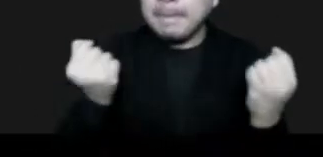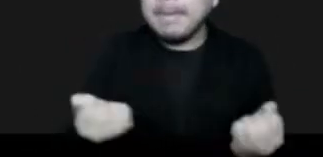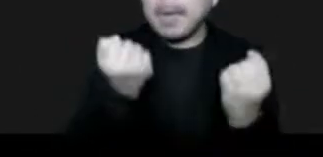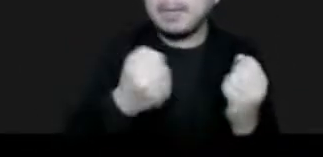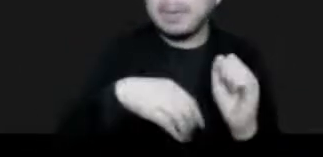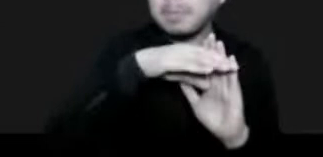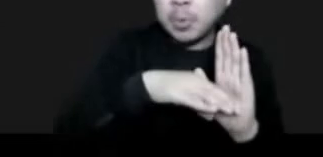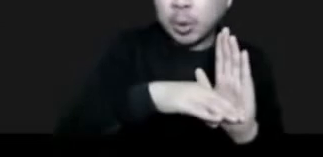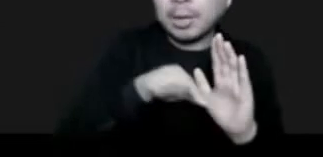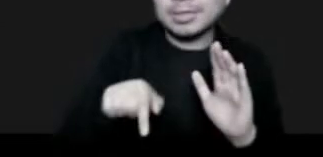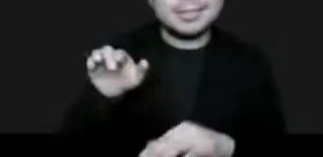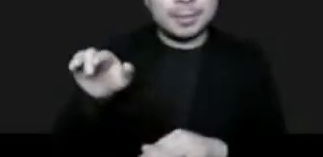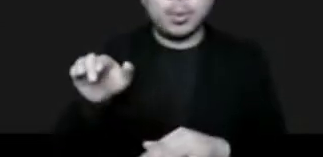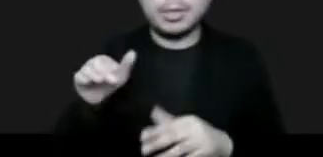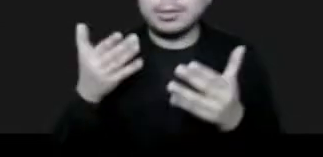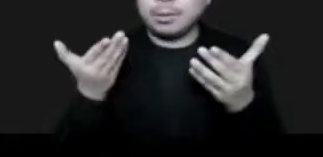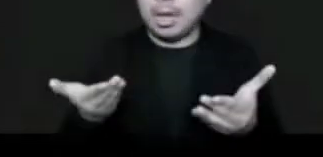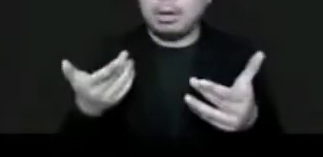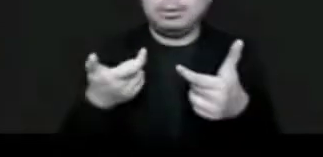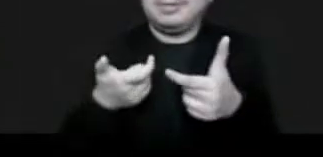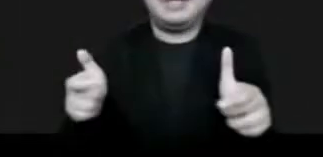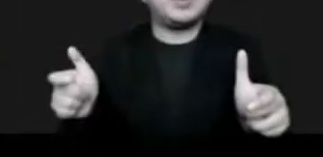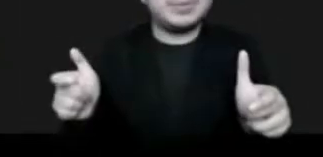with different groups